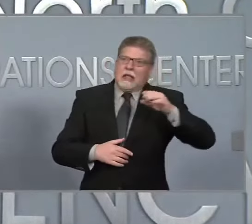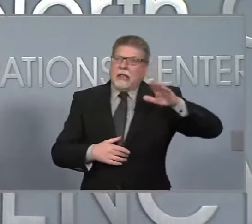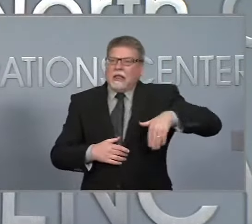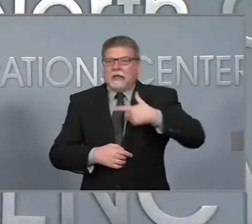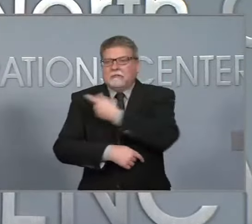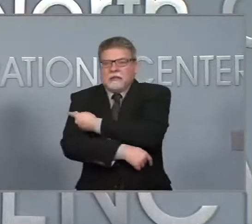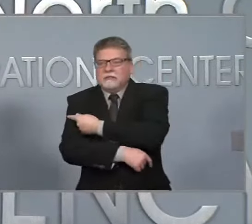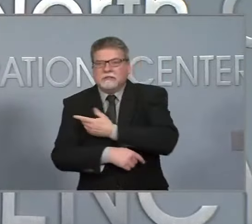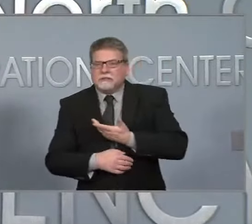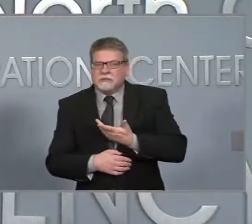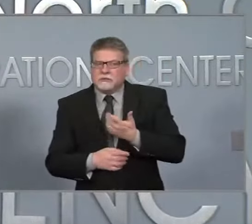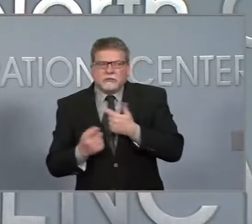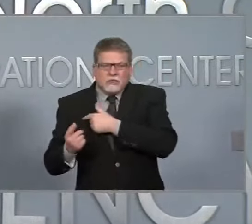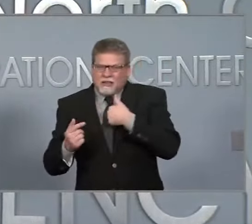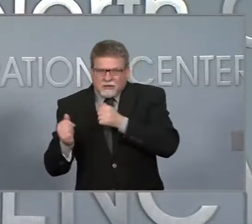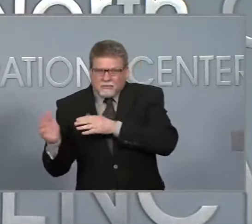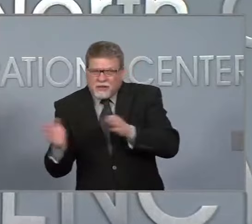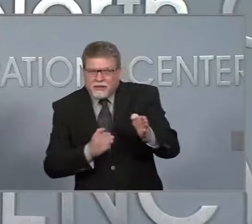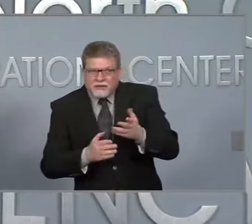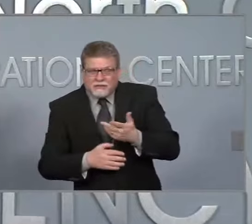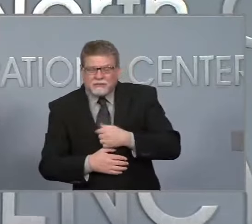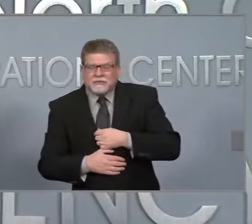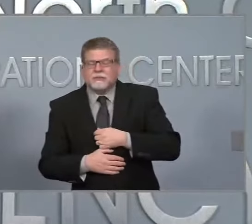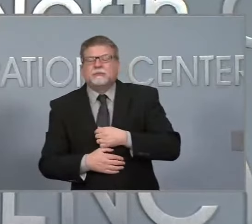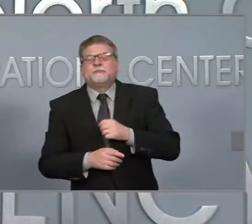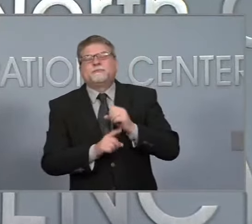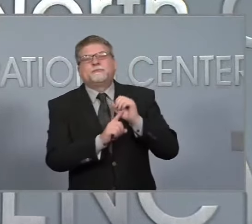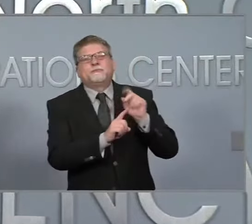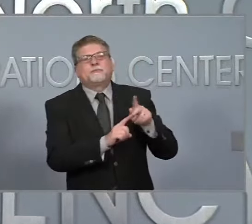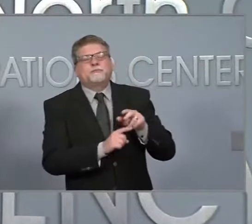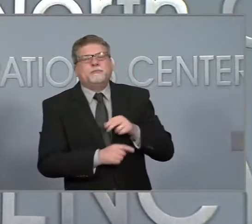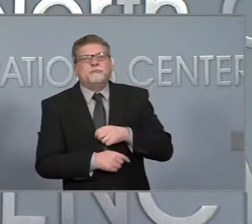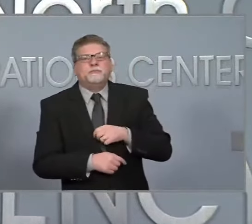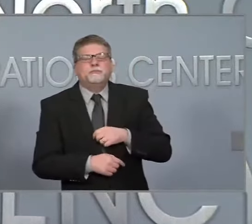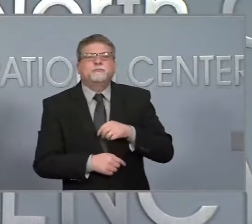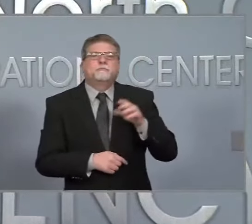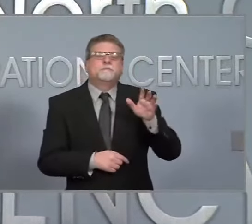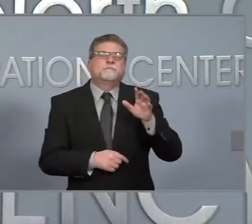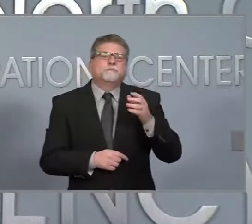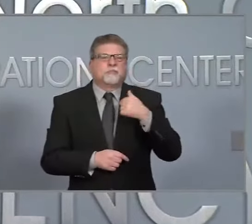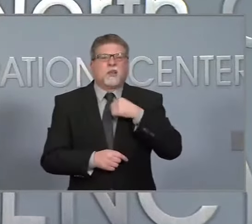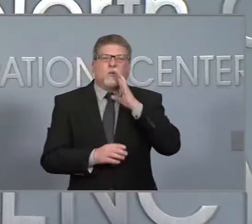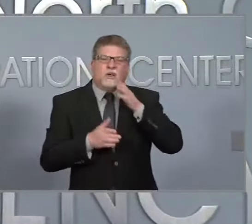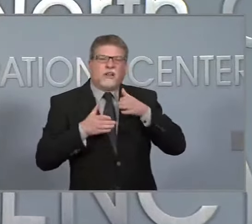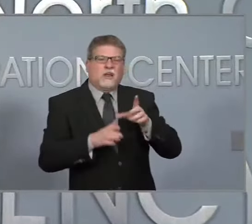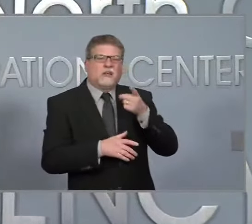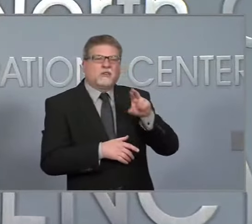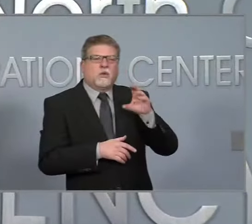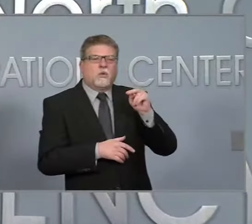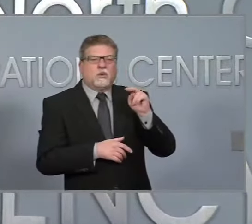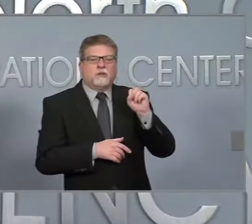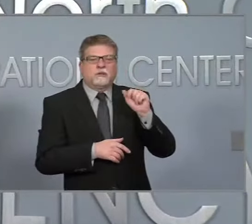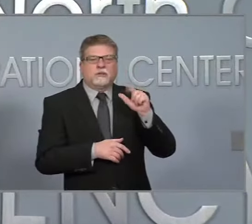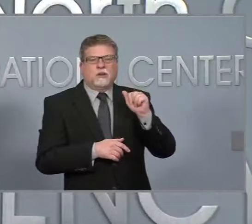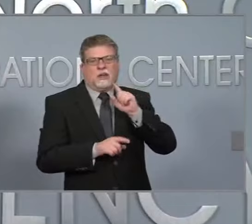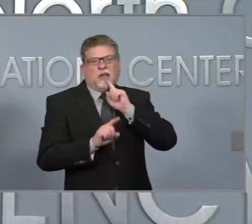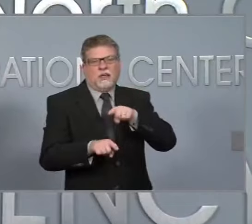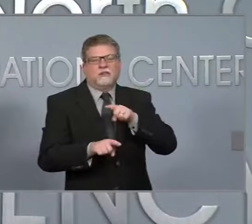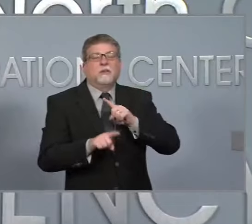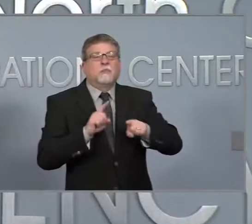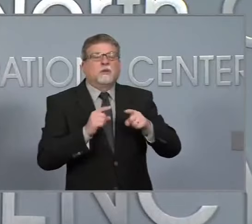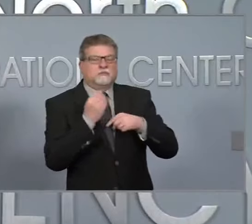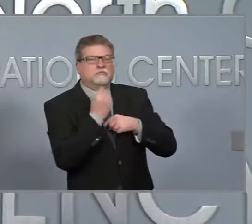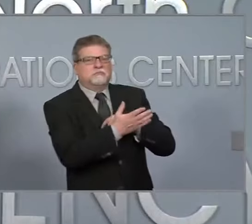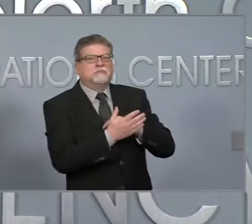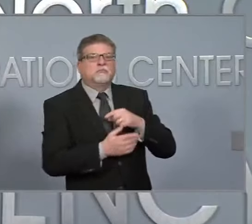Well, I'll turn this over to Dr. Consagra as well, but just to again emphasize that for all individuals 5 and above, that vaccines are both